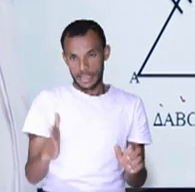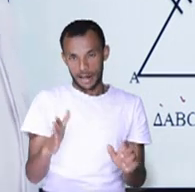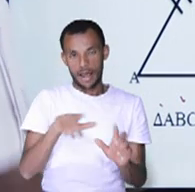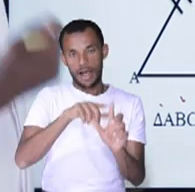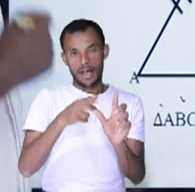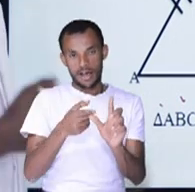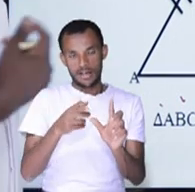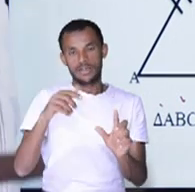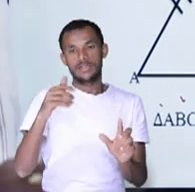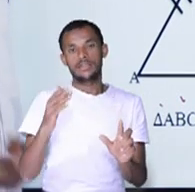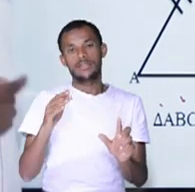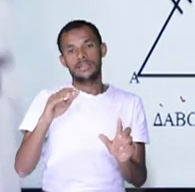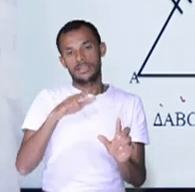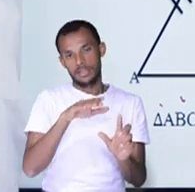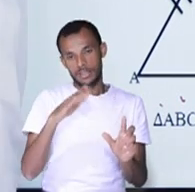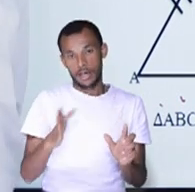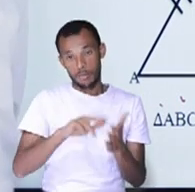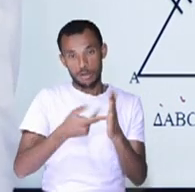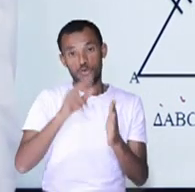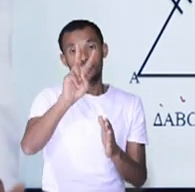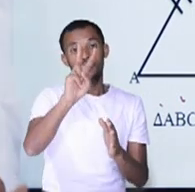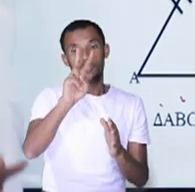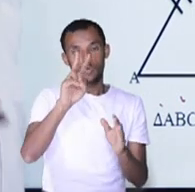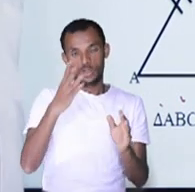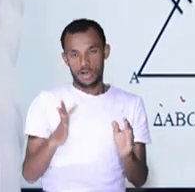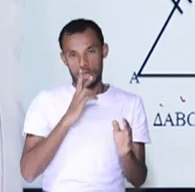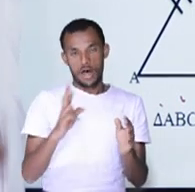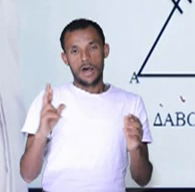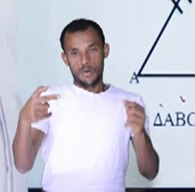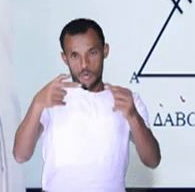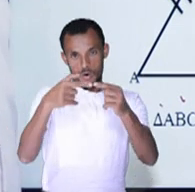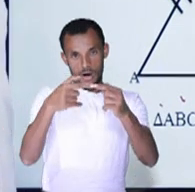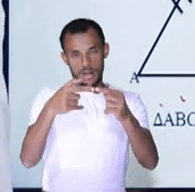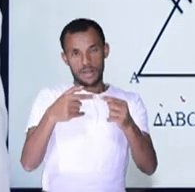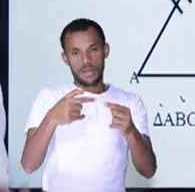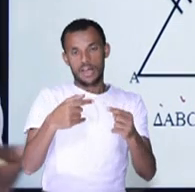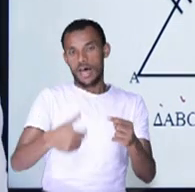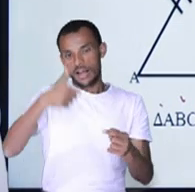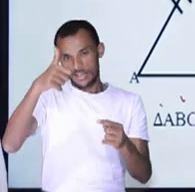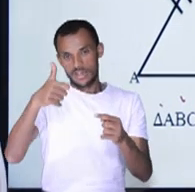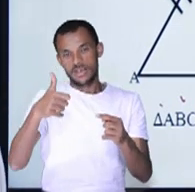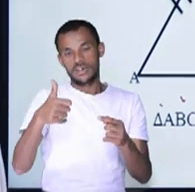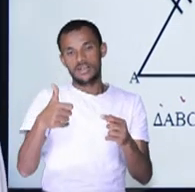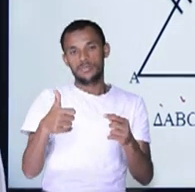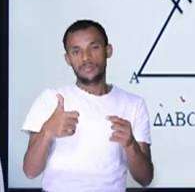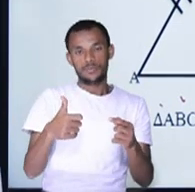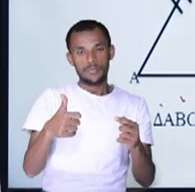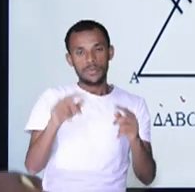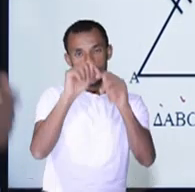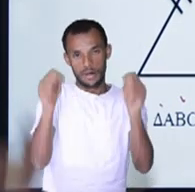and the included angle of one triangle are congruent to two sides of another triangle and the included